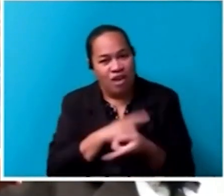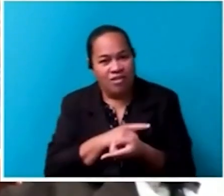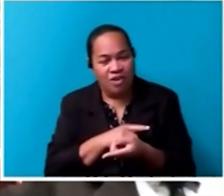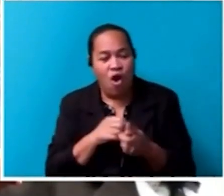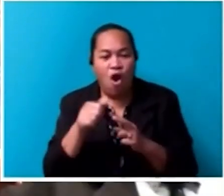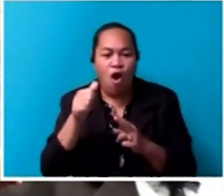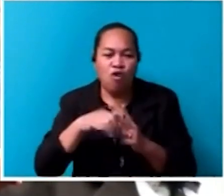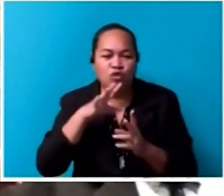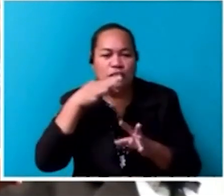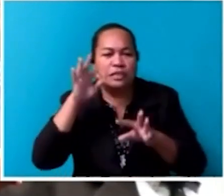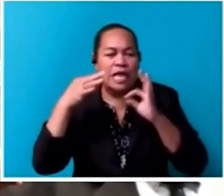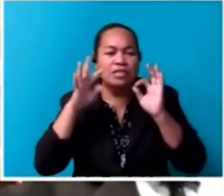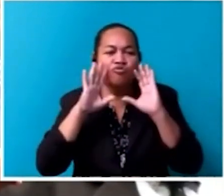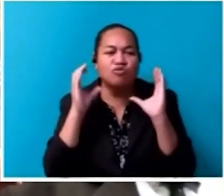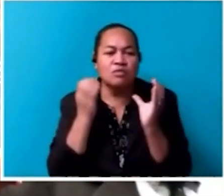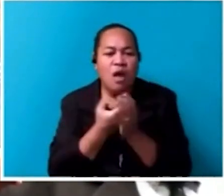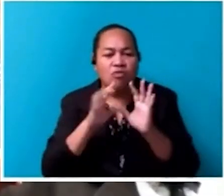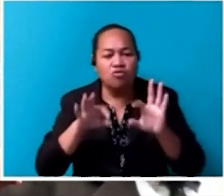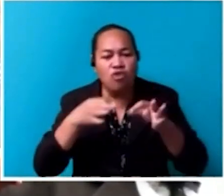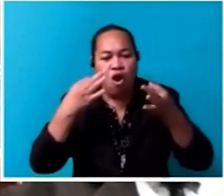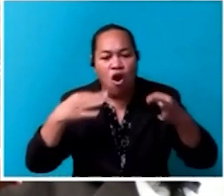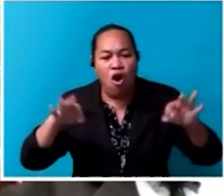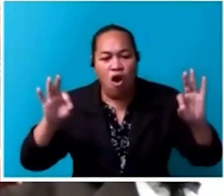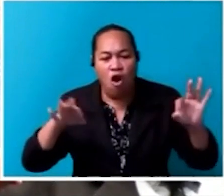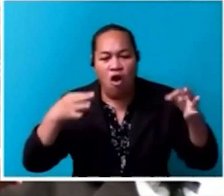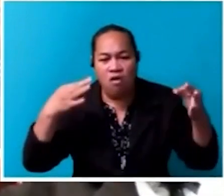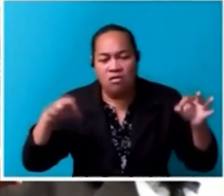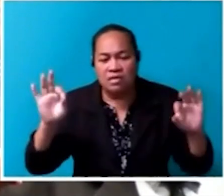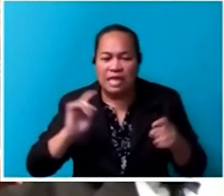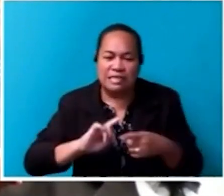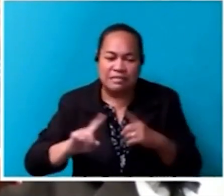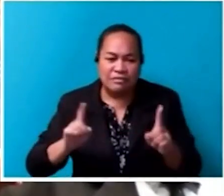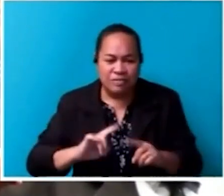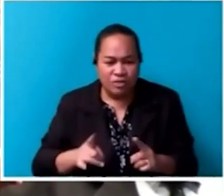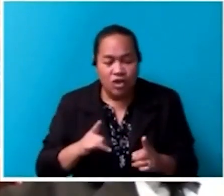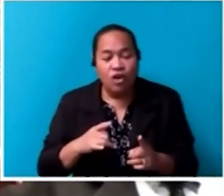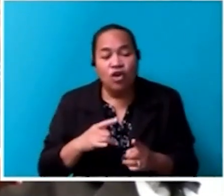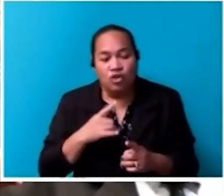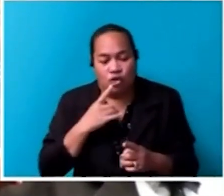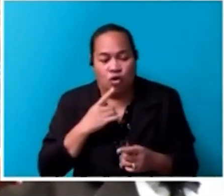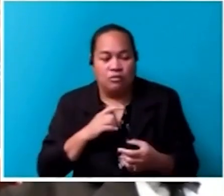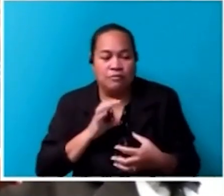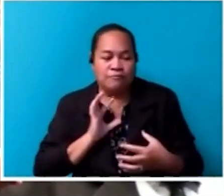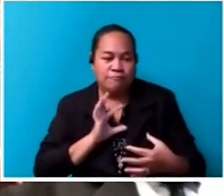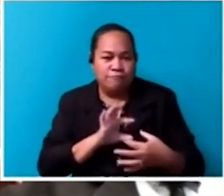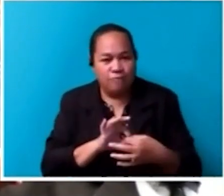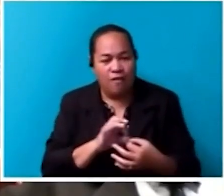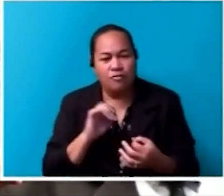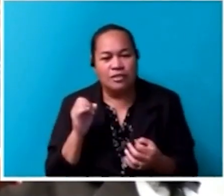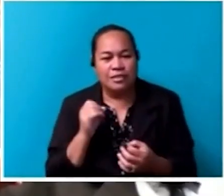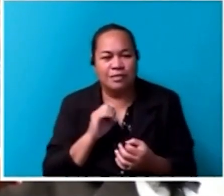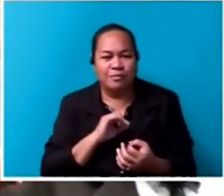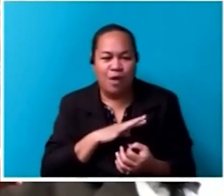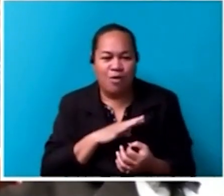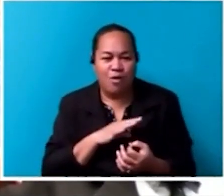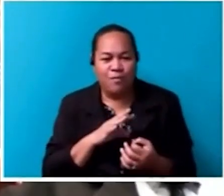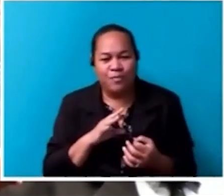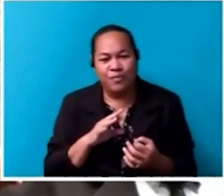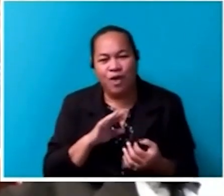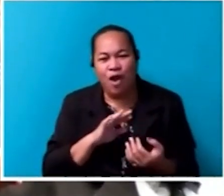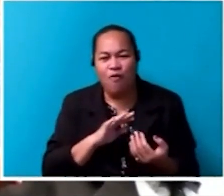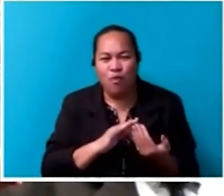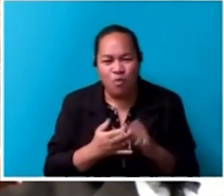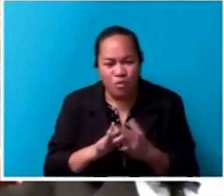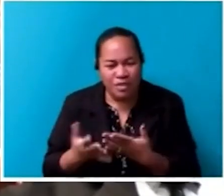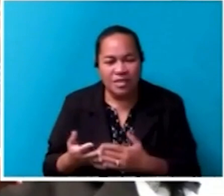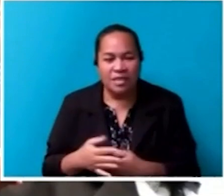and fellowship sessions reinforcing the spirit of community. Christmas on the Park